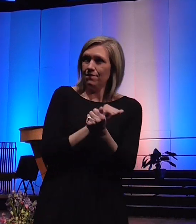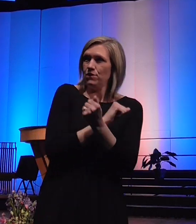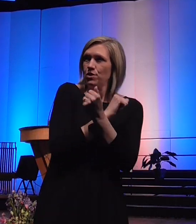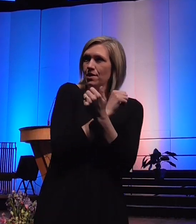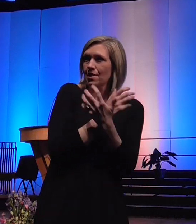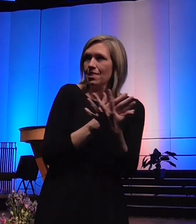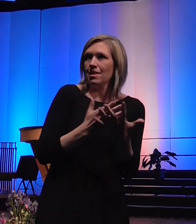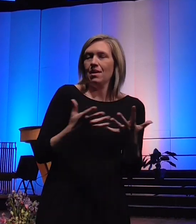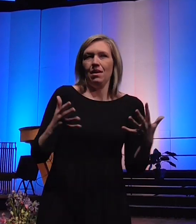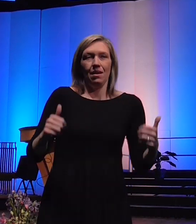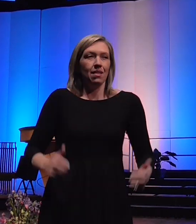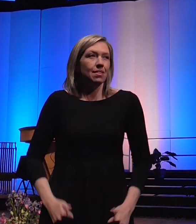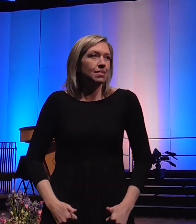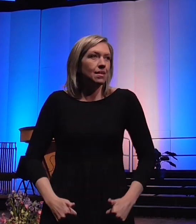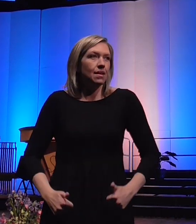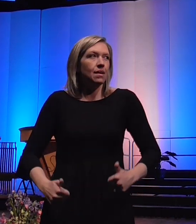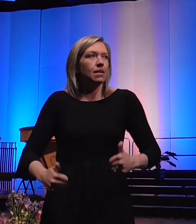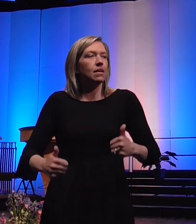Everything is